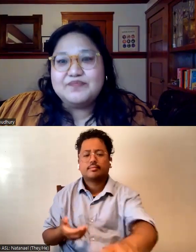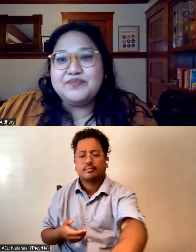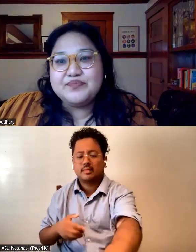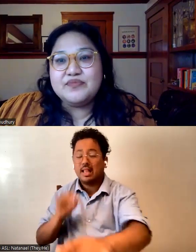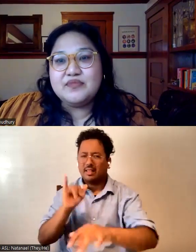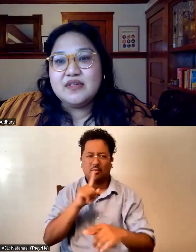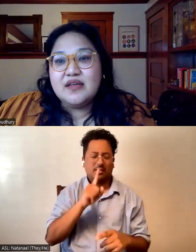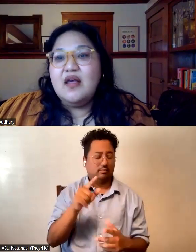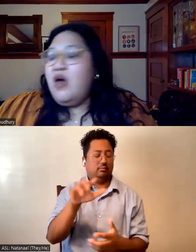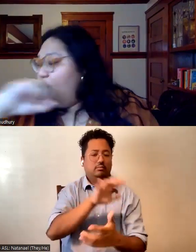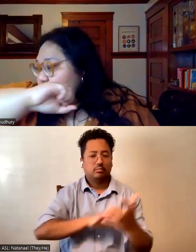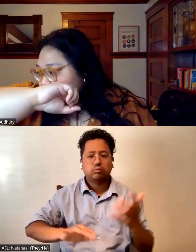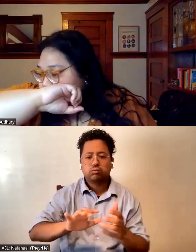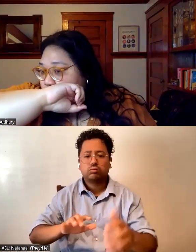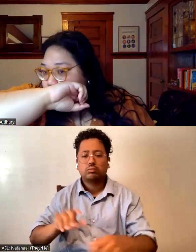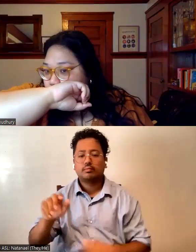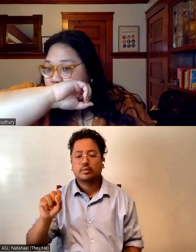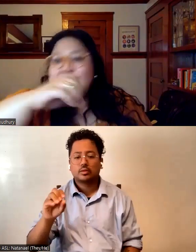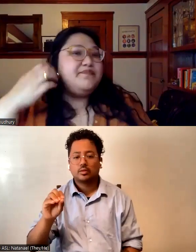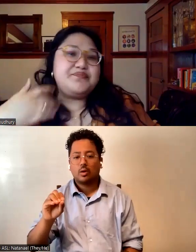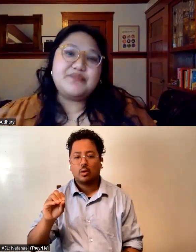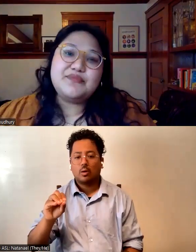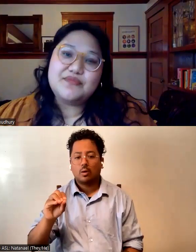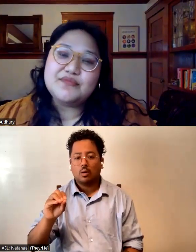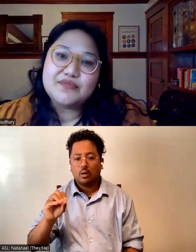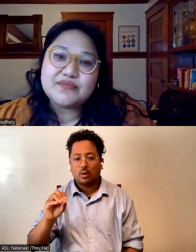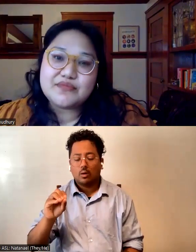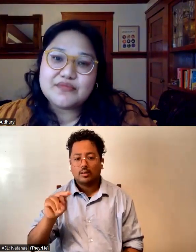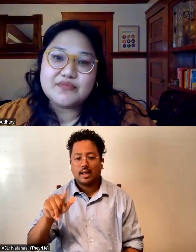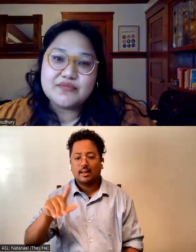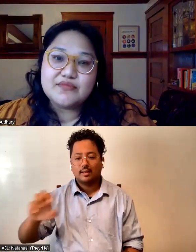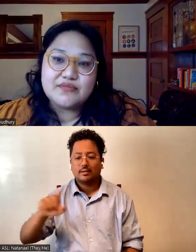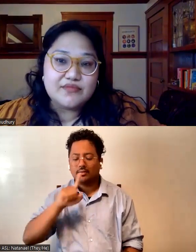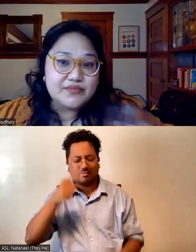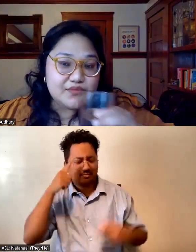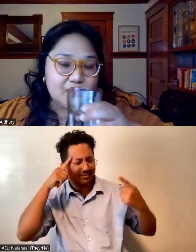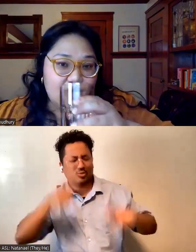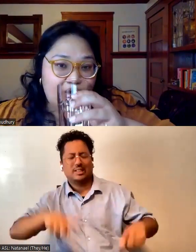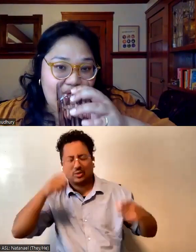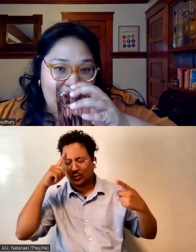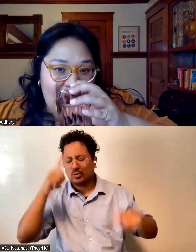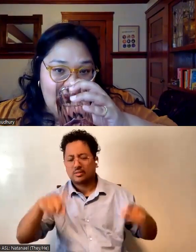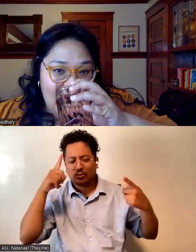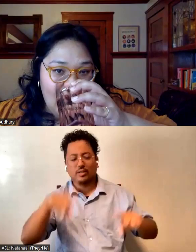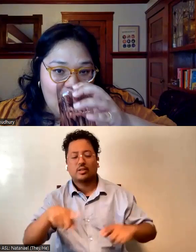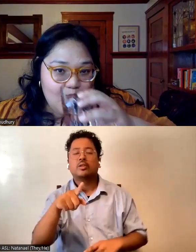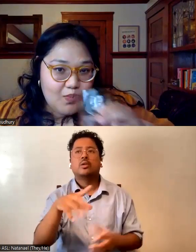that? Yeah, what is confusing about that? I totally agree. And so when you're talking